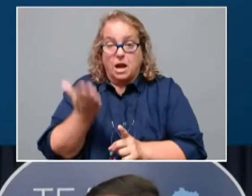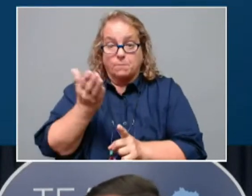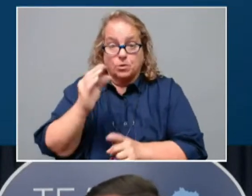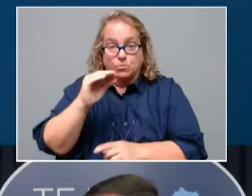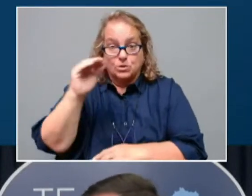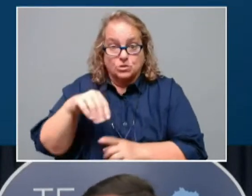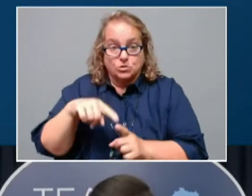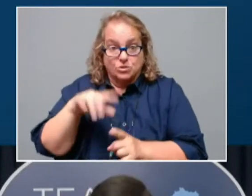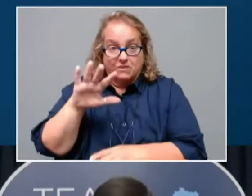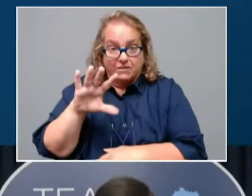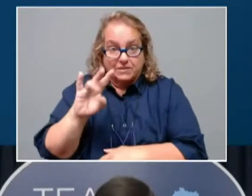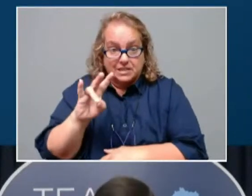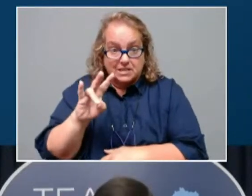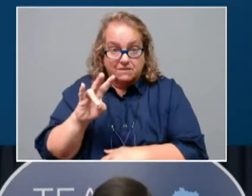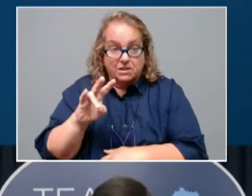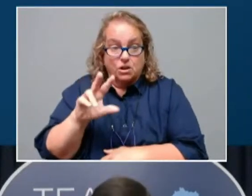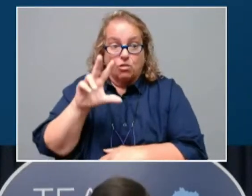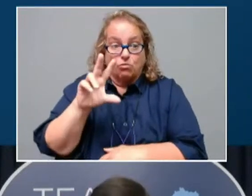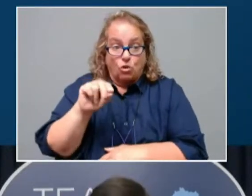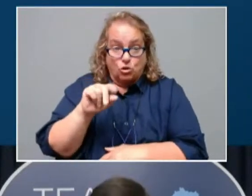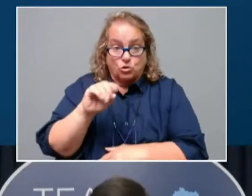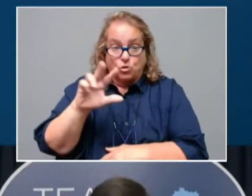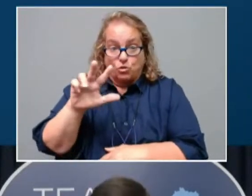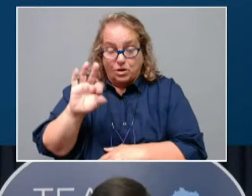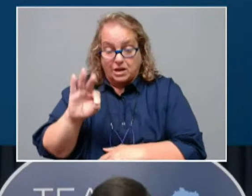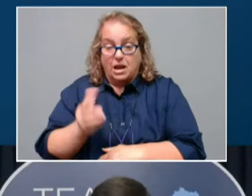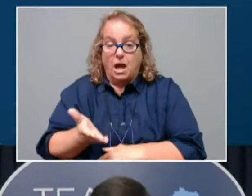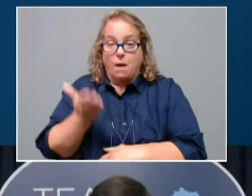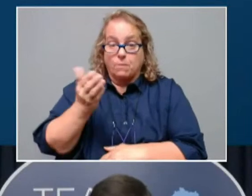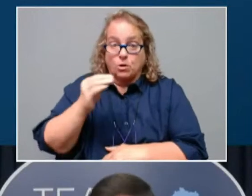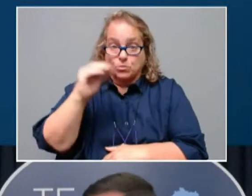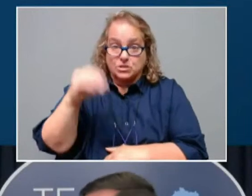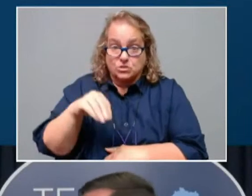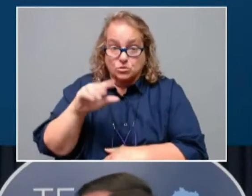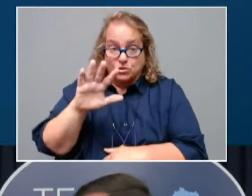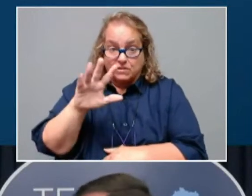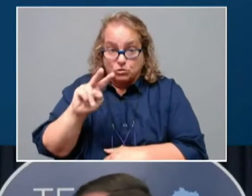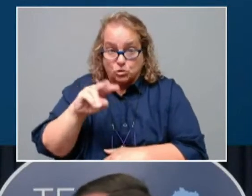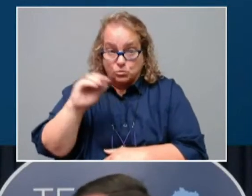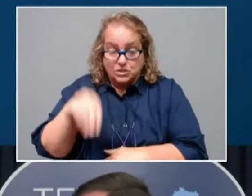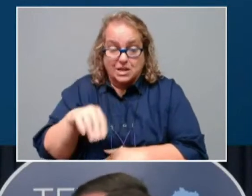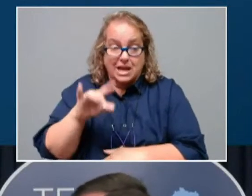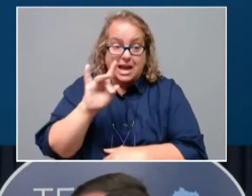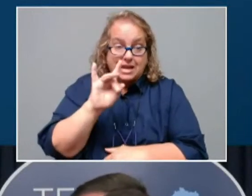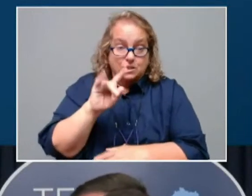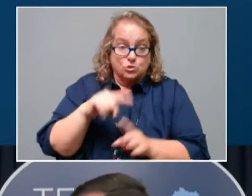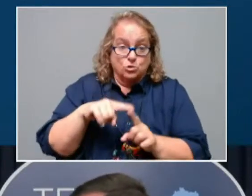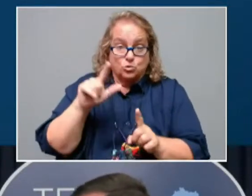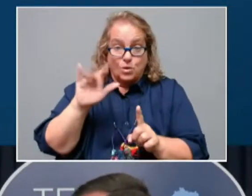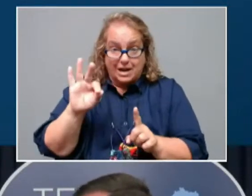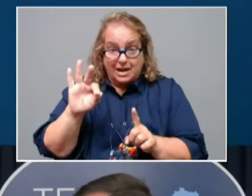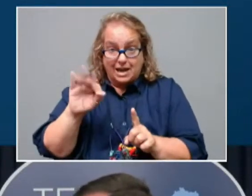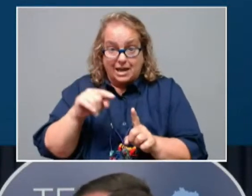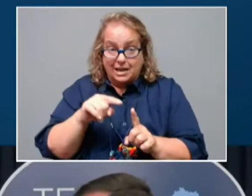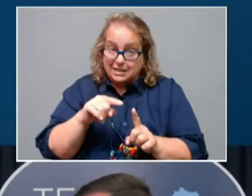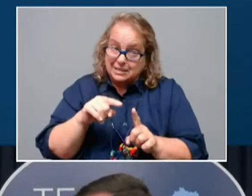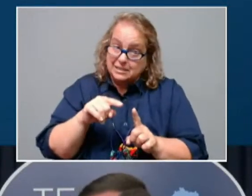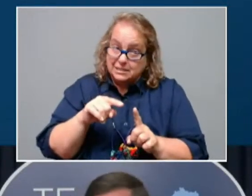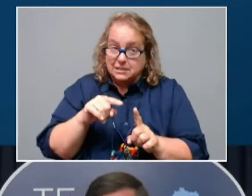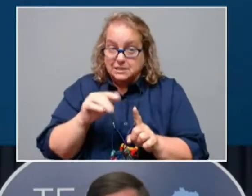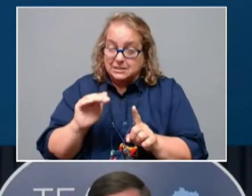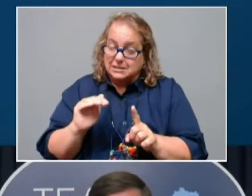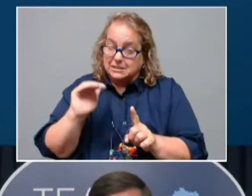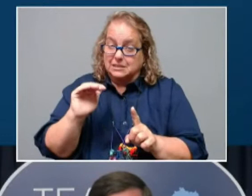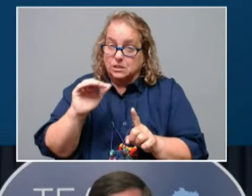57. 30 to 39, up a percentage to 52%. 18 to 29, this one's good to see, up a percentage,